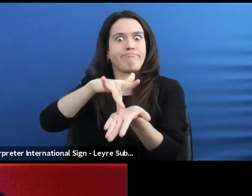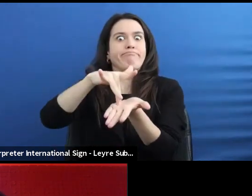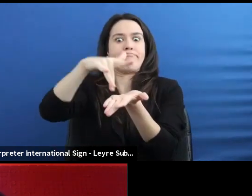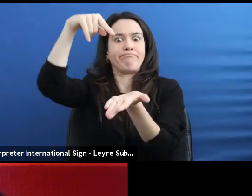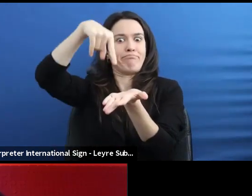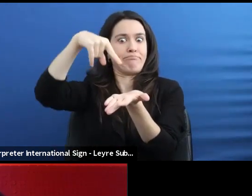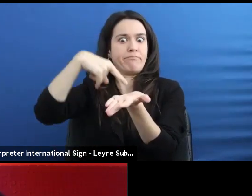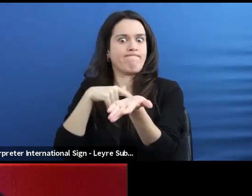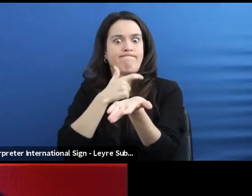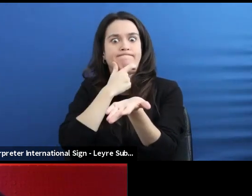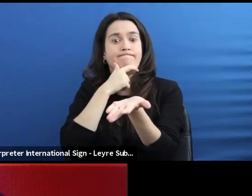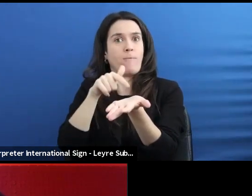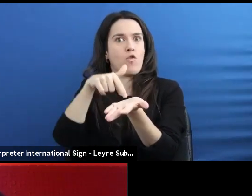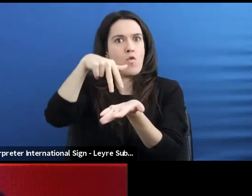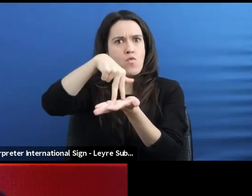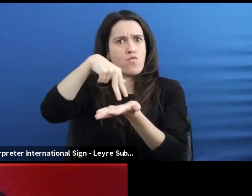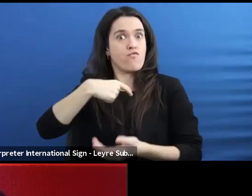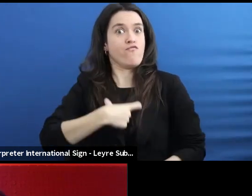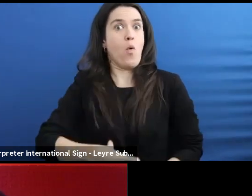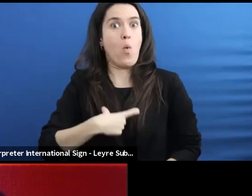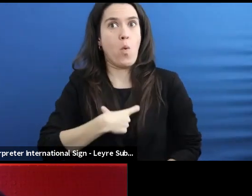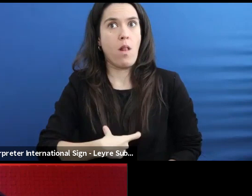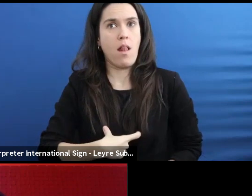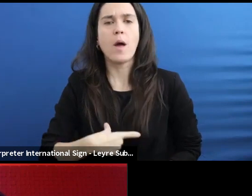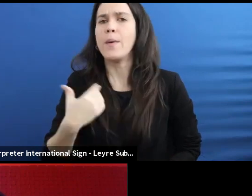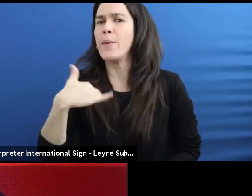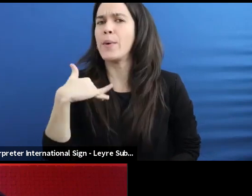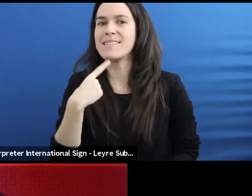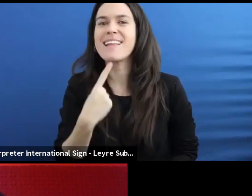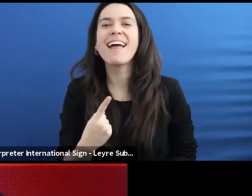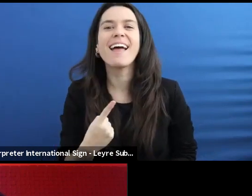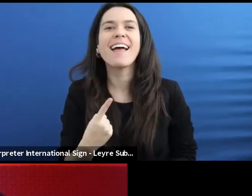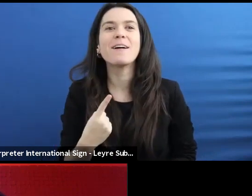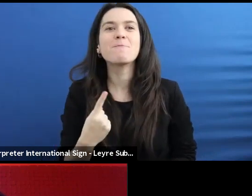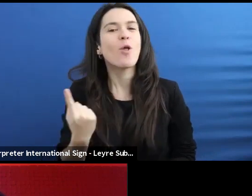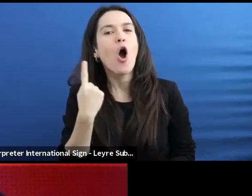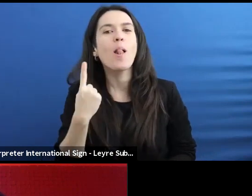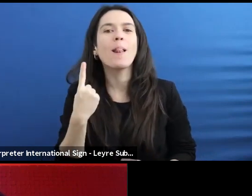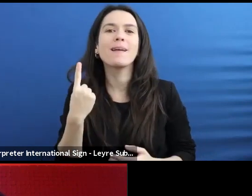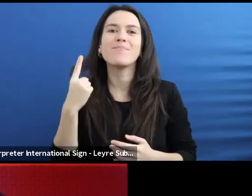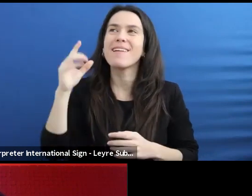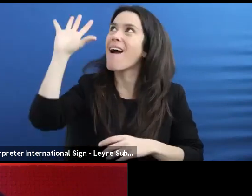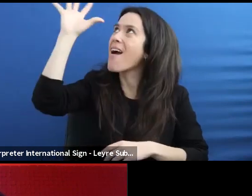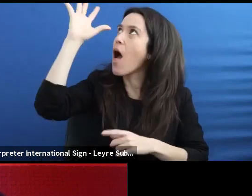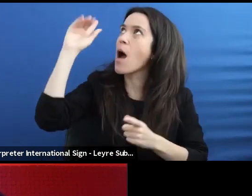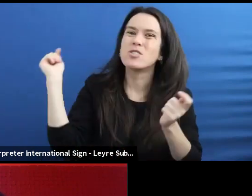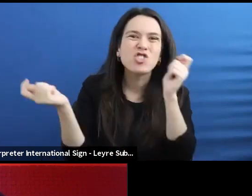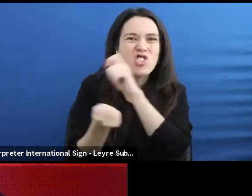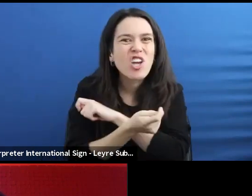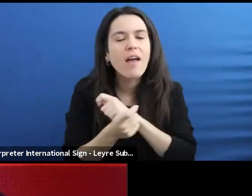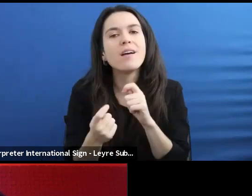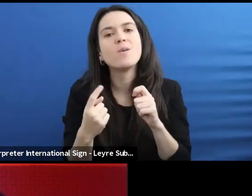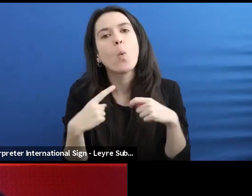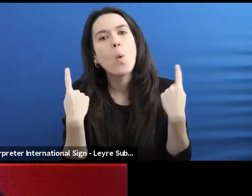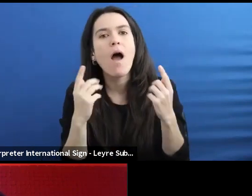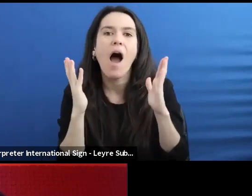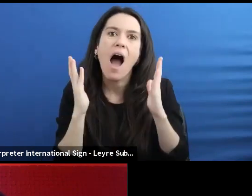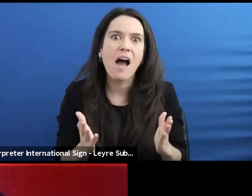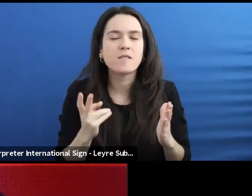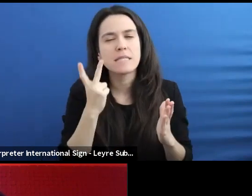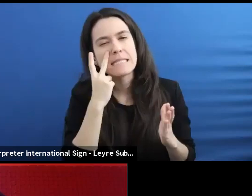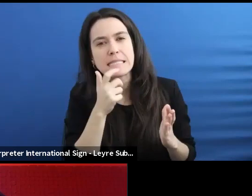says it's not only a climate change that we have to face,